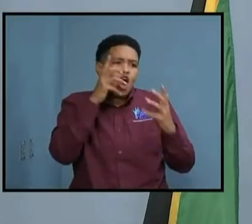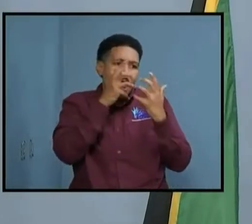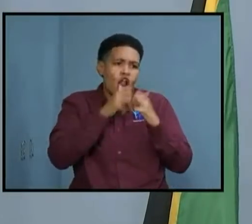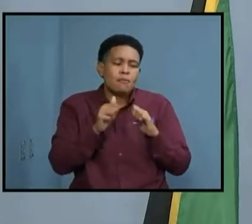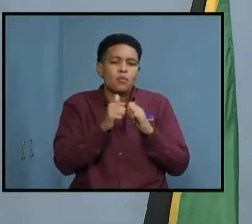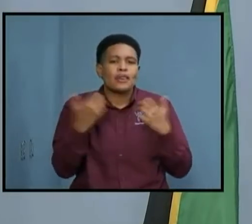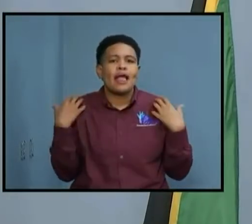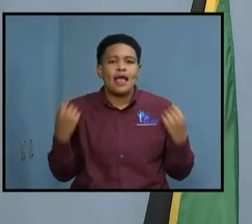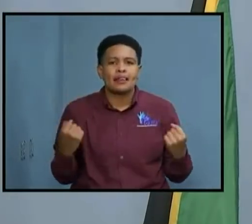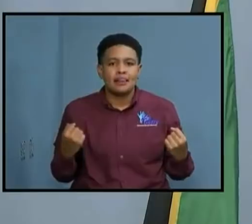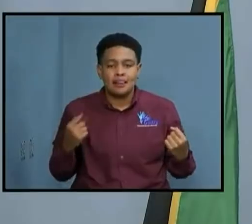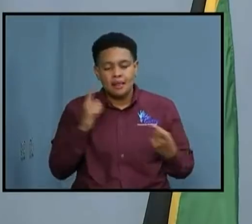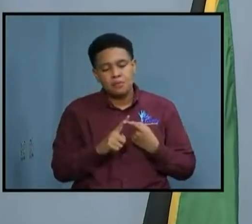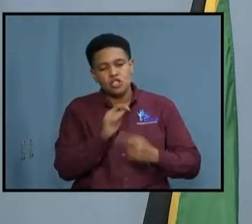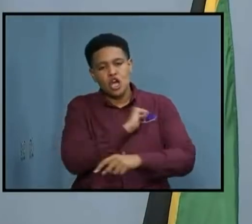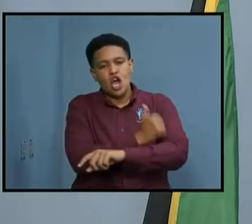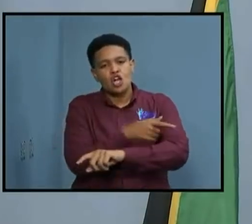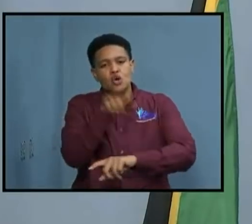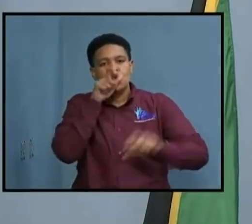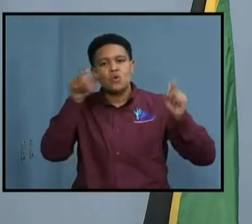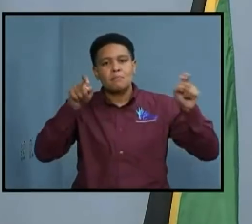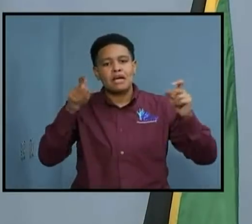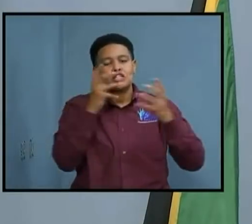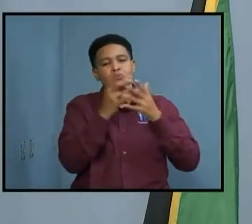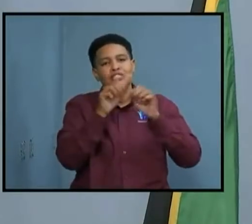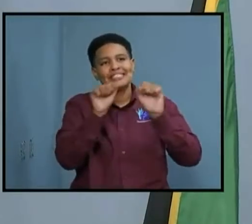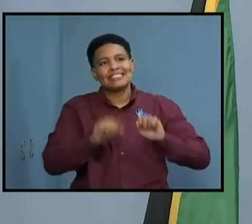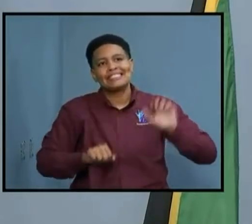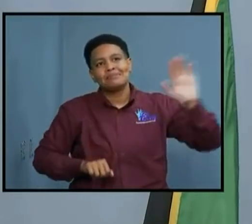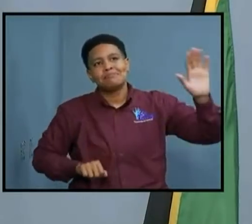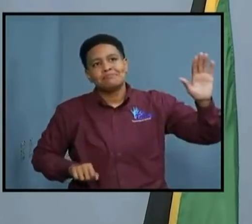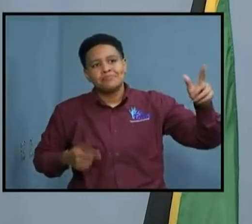with health and the authorities that manage the prison system.